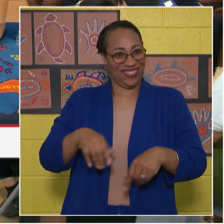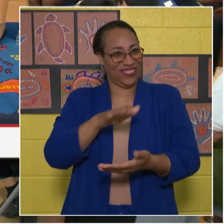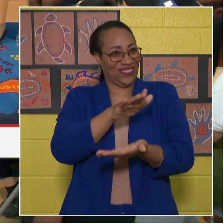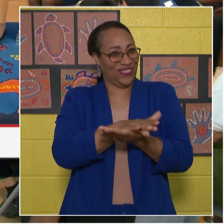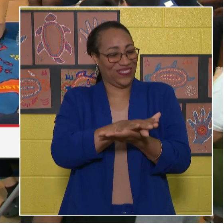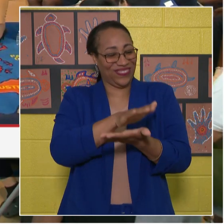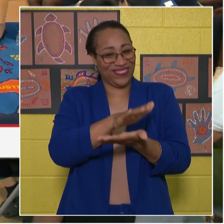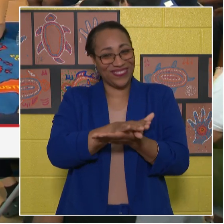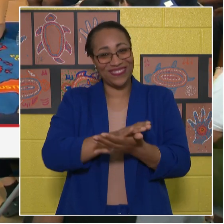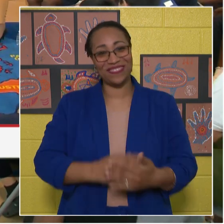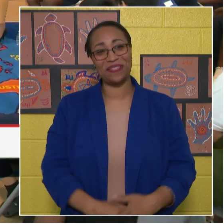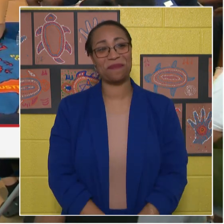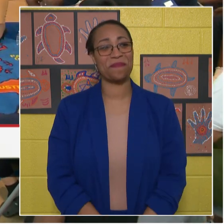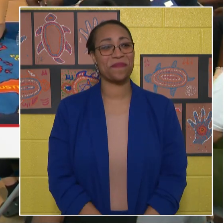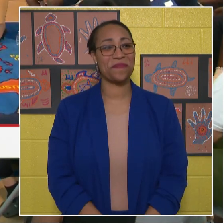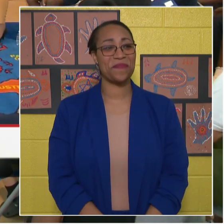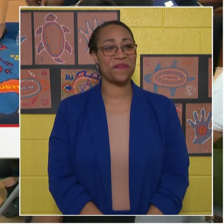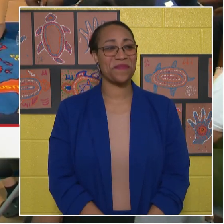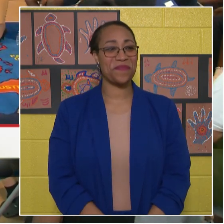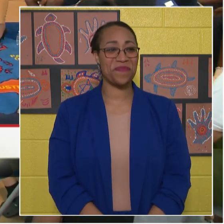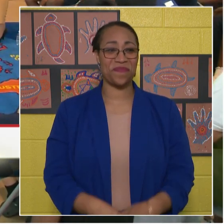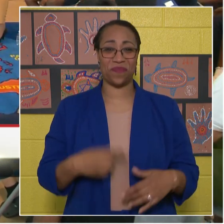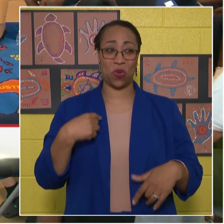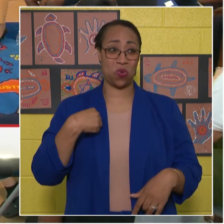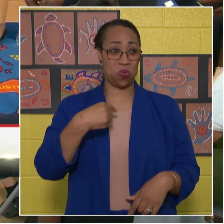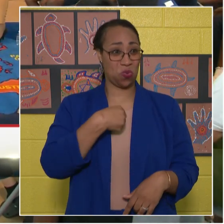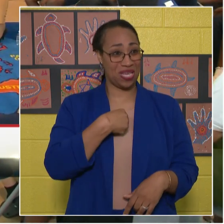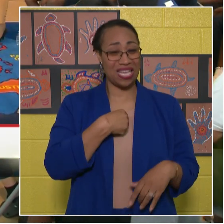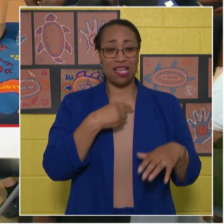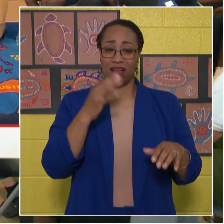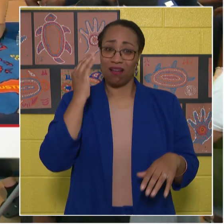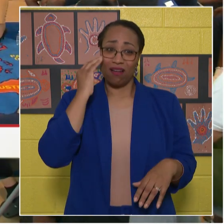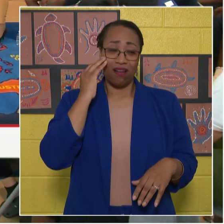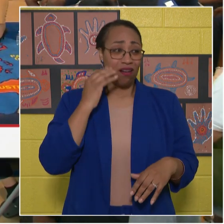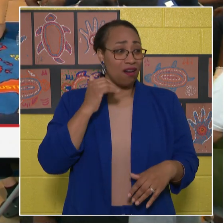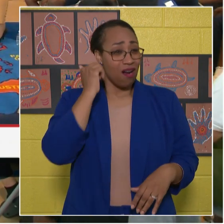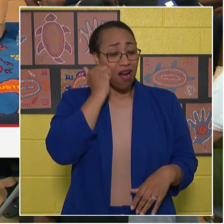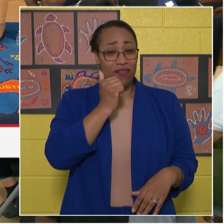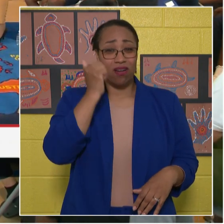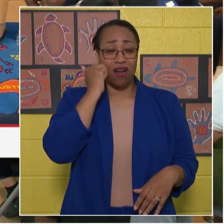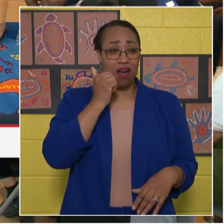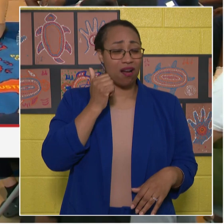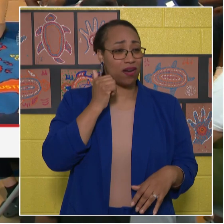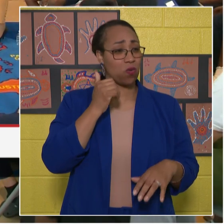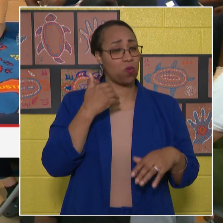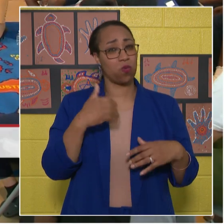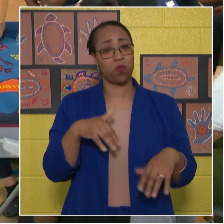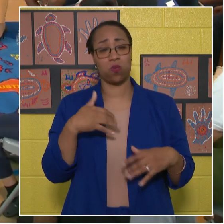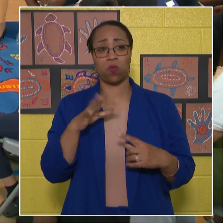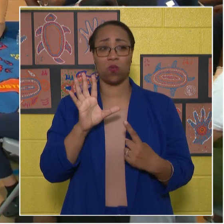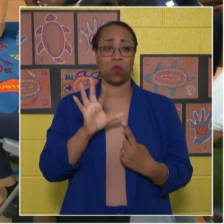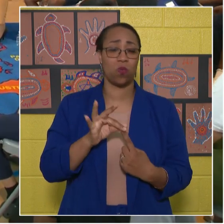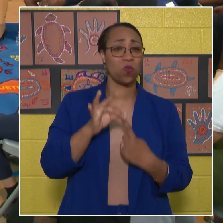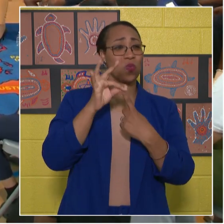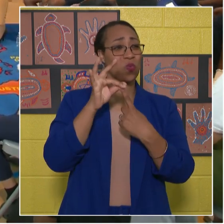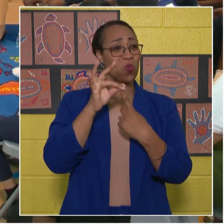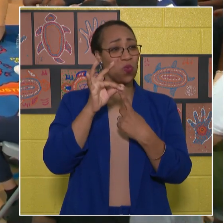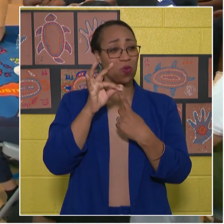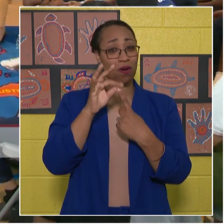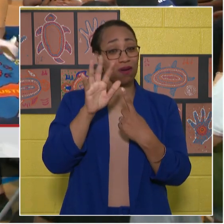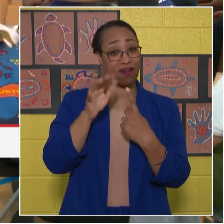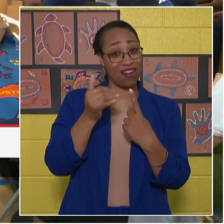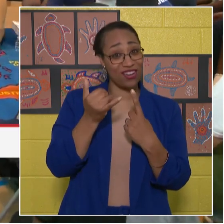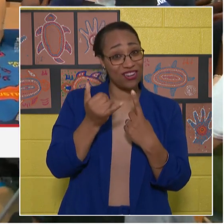at Barnard is special, but we are elated today to gather for Career Day for